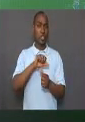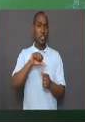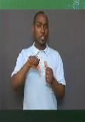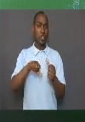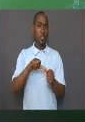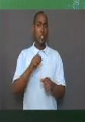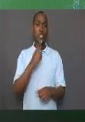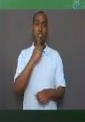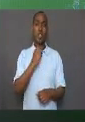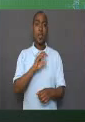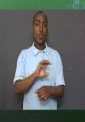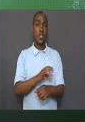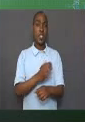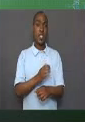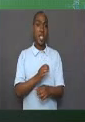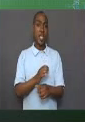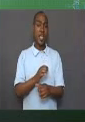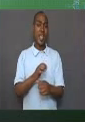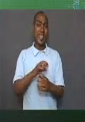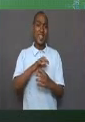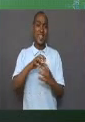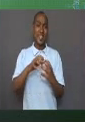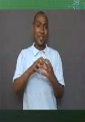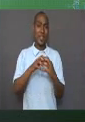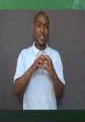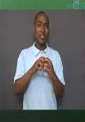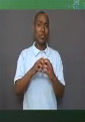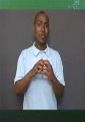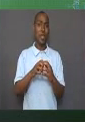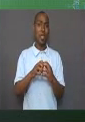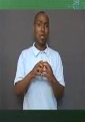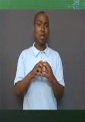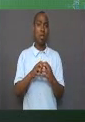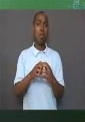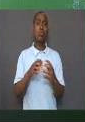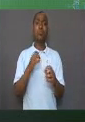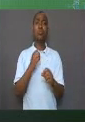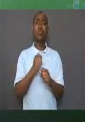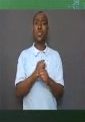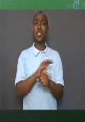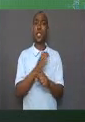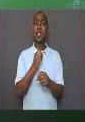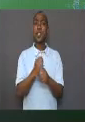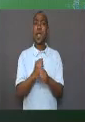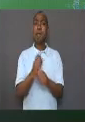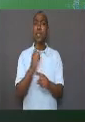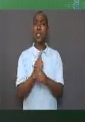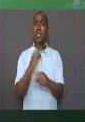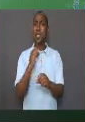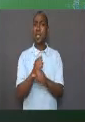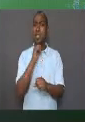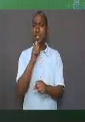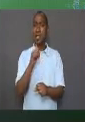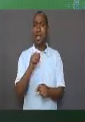blood cells stick together and not work properly. This